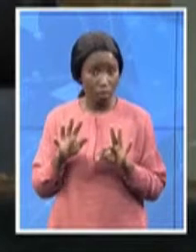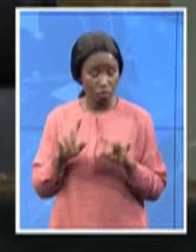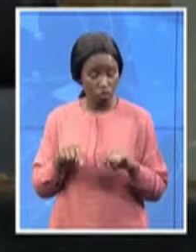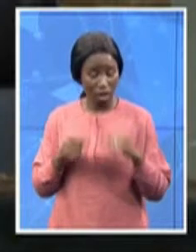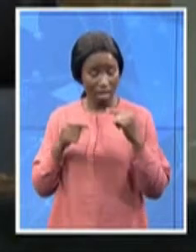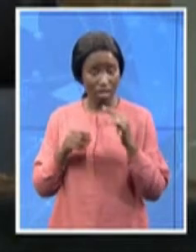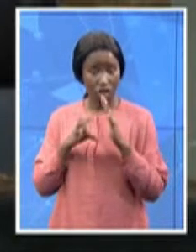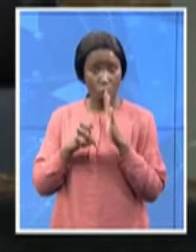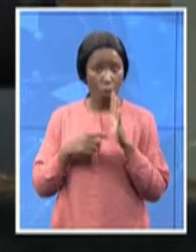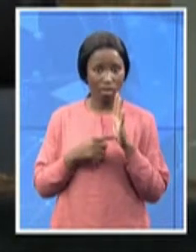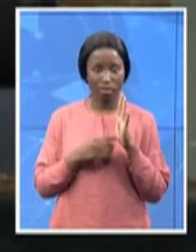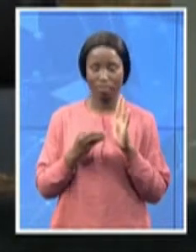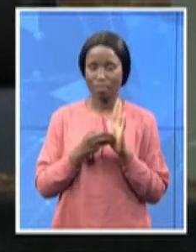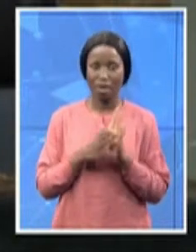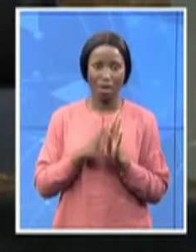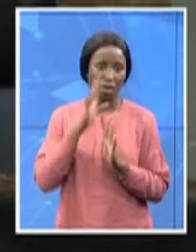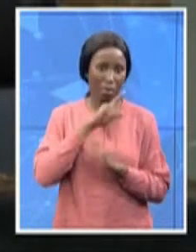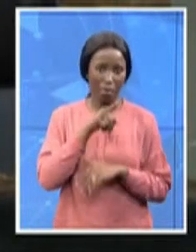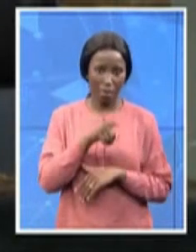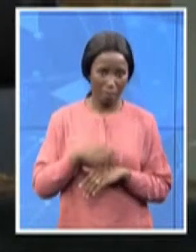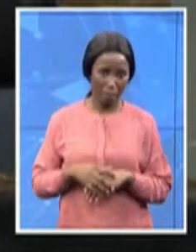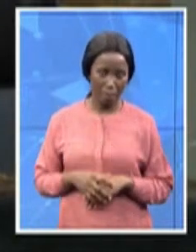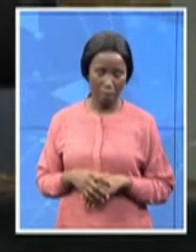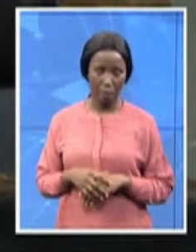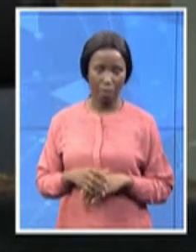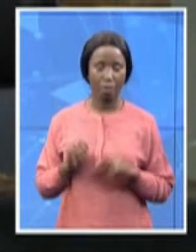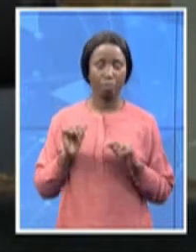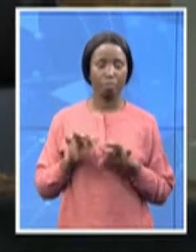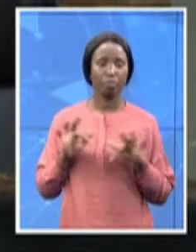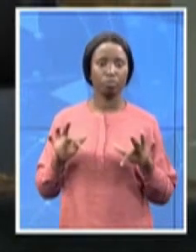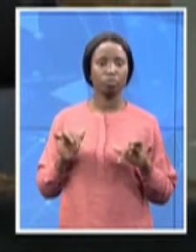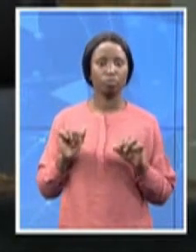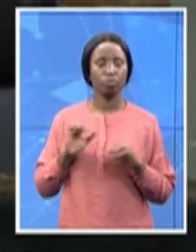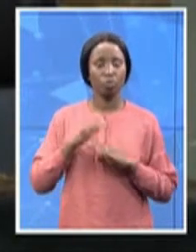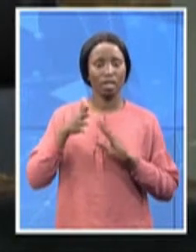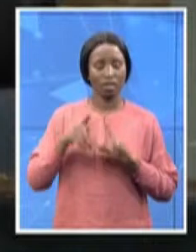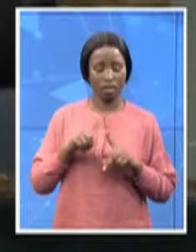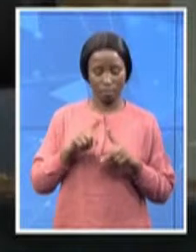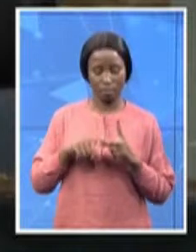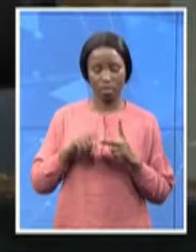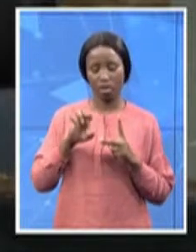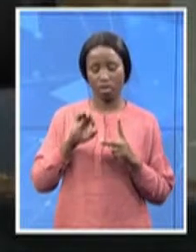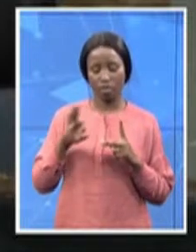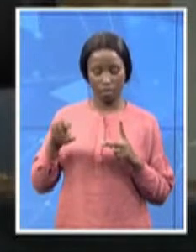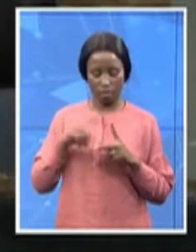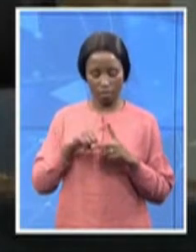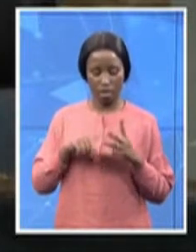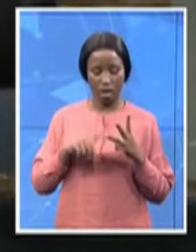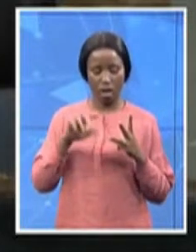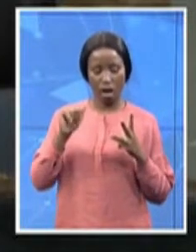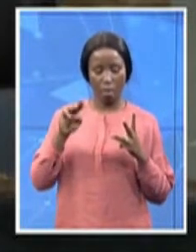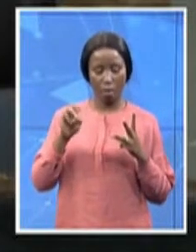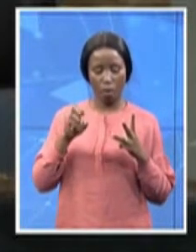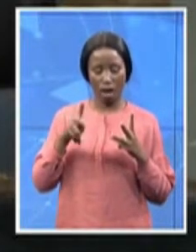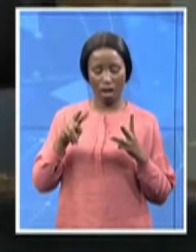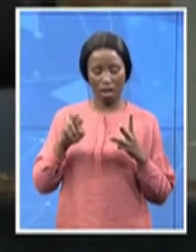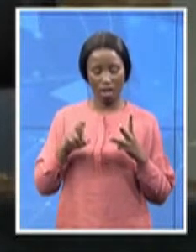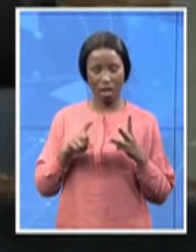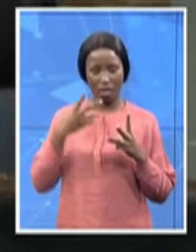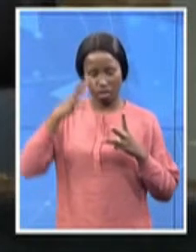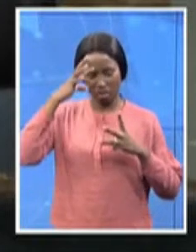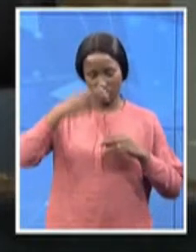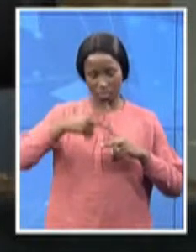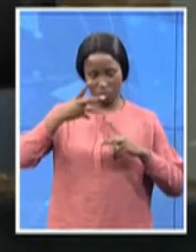The public protector, the EFF, and Amabungane were unhappy with the outcome and sought to appeal directly to this